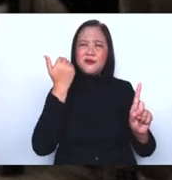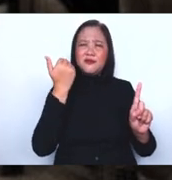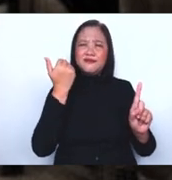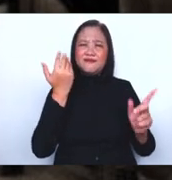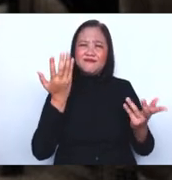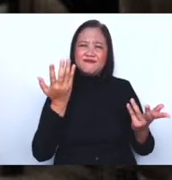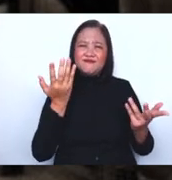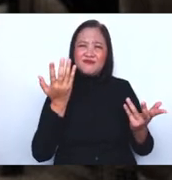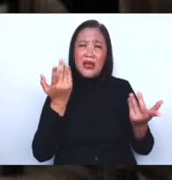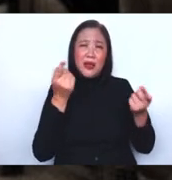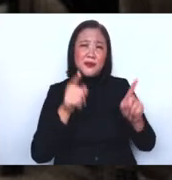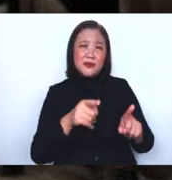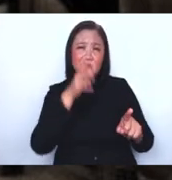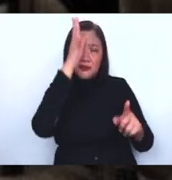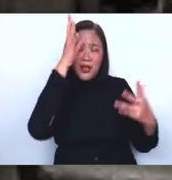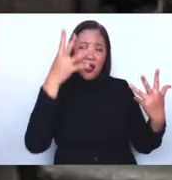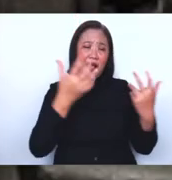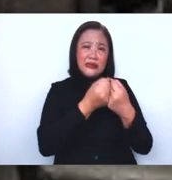accident?